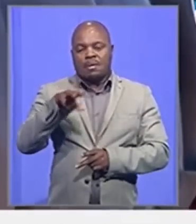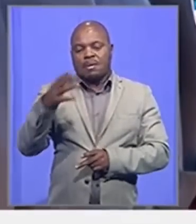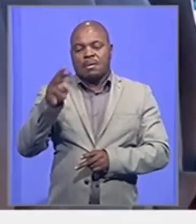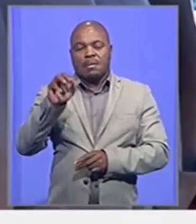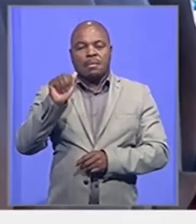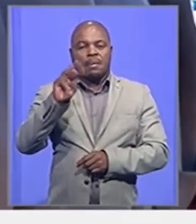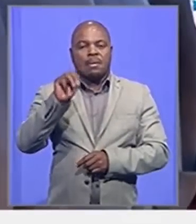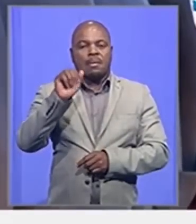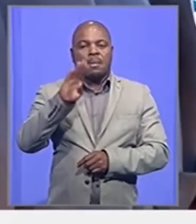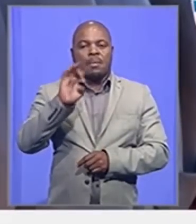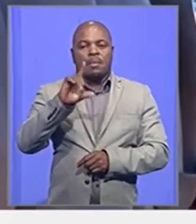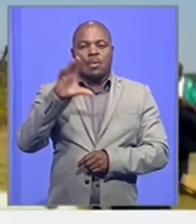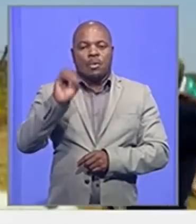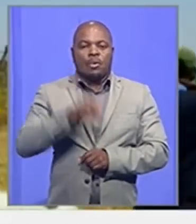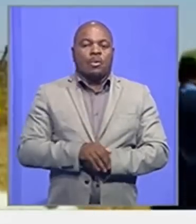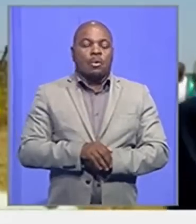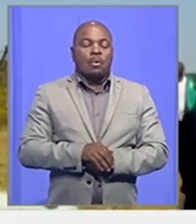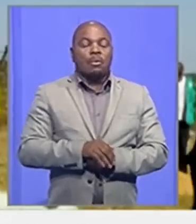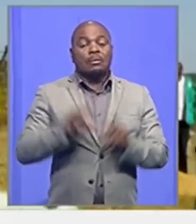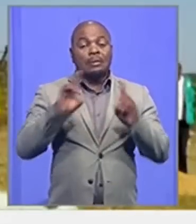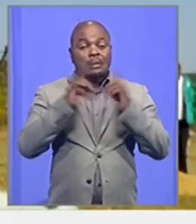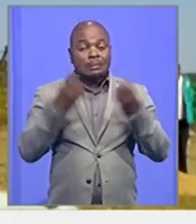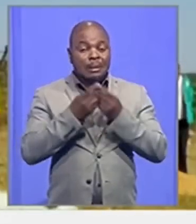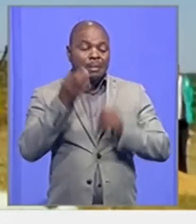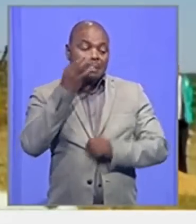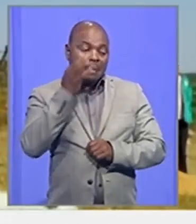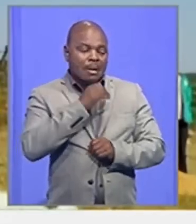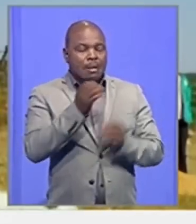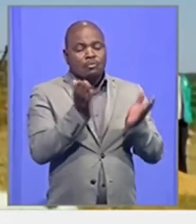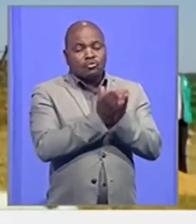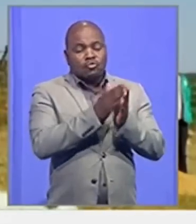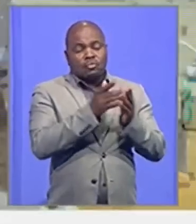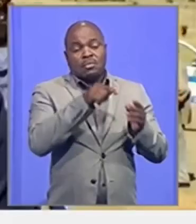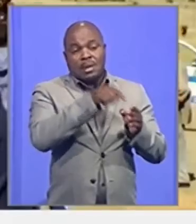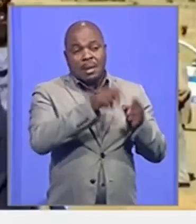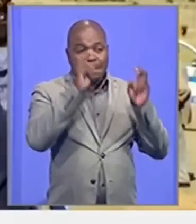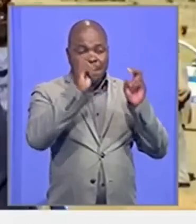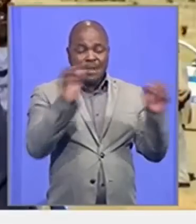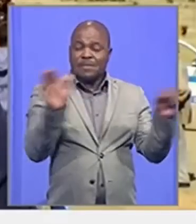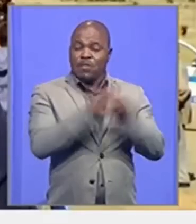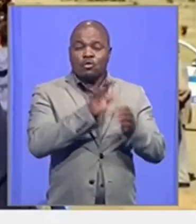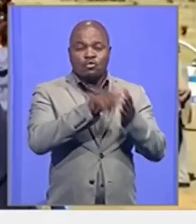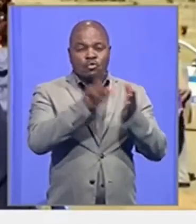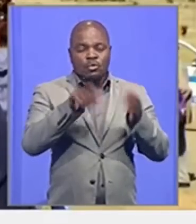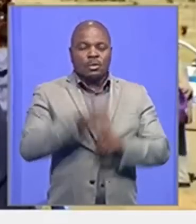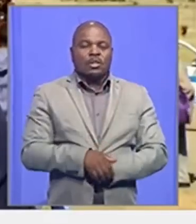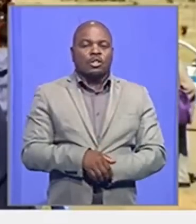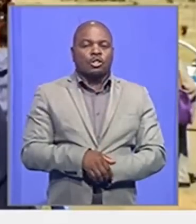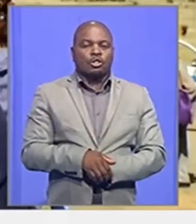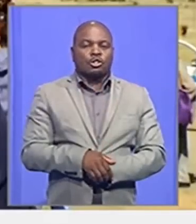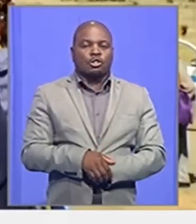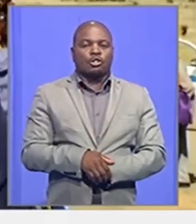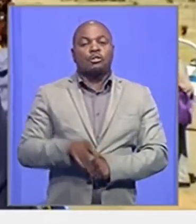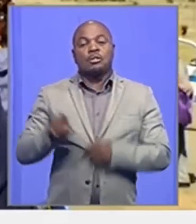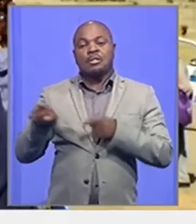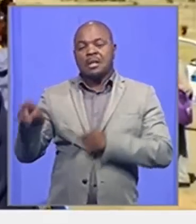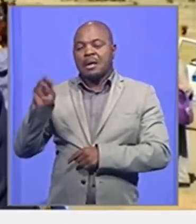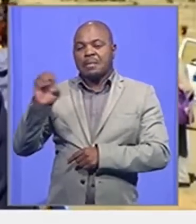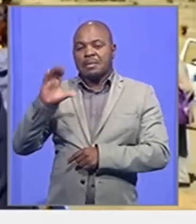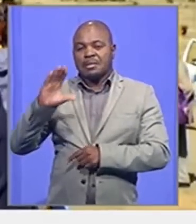ka Limpopo e re pese ye e be e tletše ka barutwana ge kotsi ye e tla hlaga. MEC Mabungule Role Ramakhanya o bontšhitše